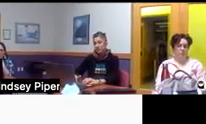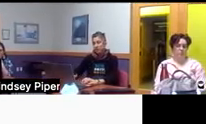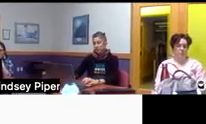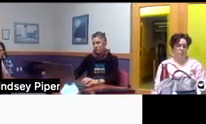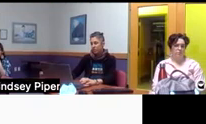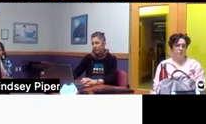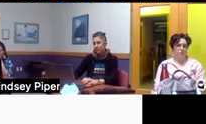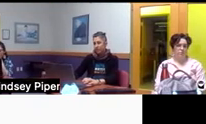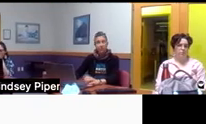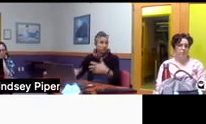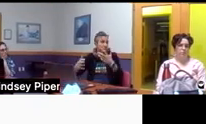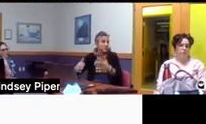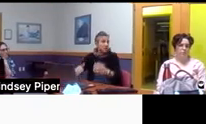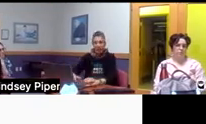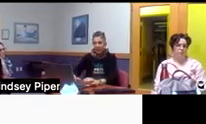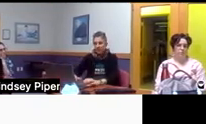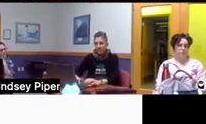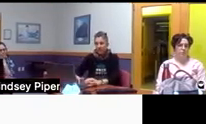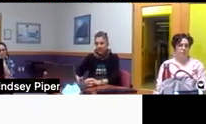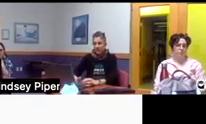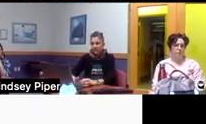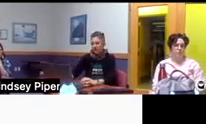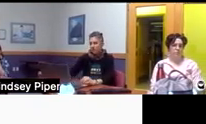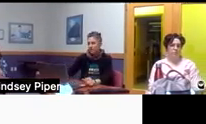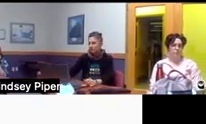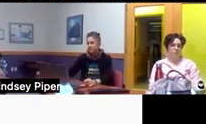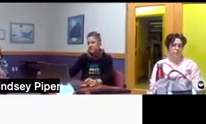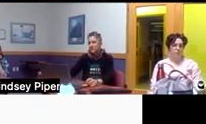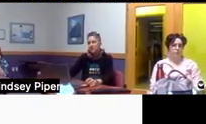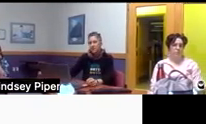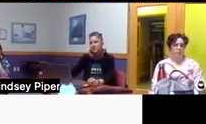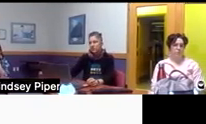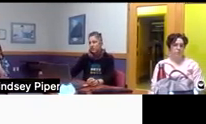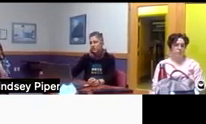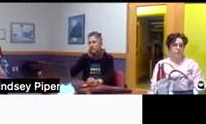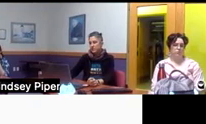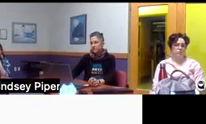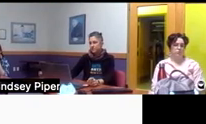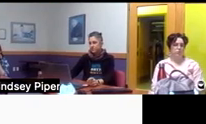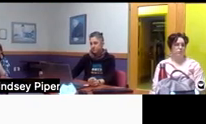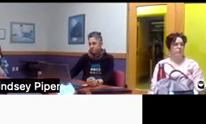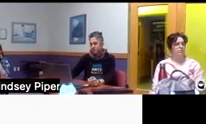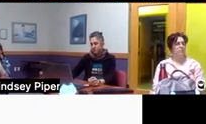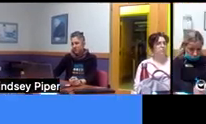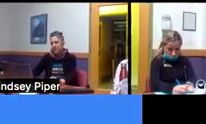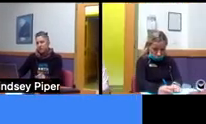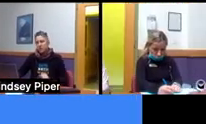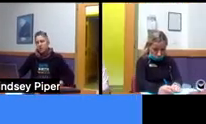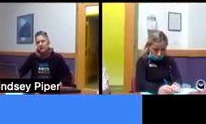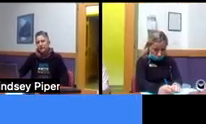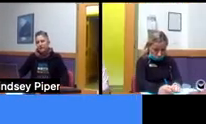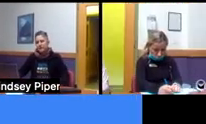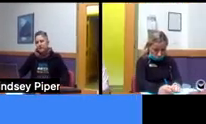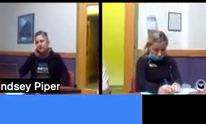that are known that would be kind of activating for somebody in their visit. So next slide.